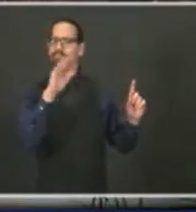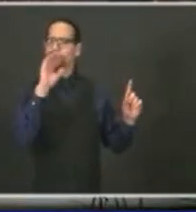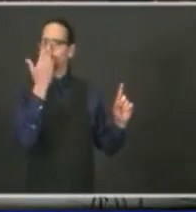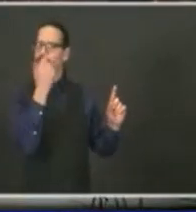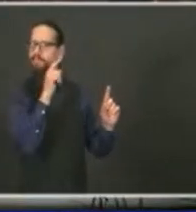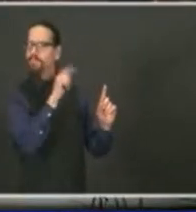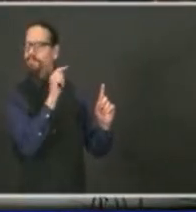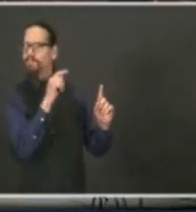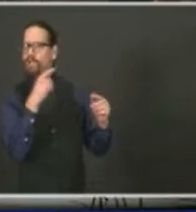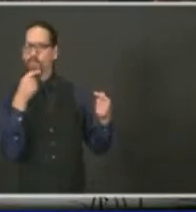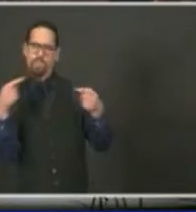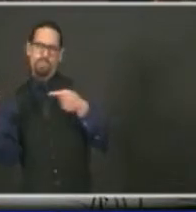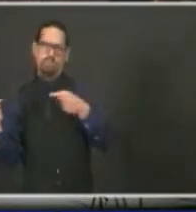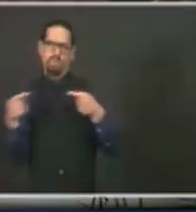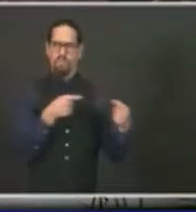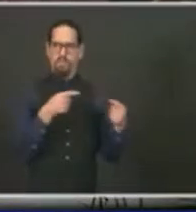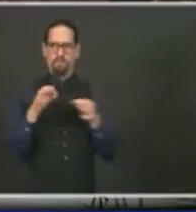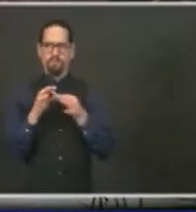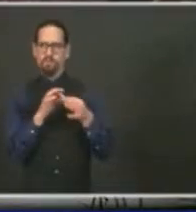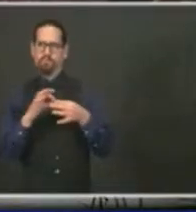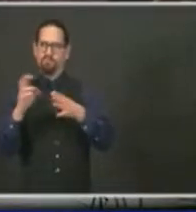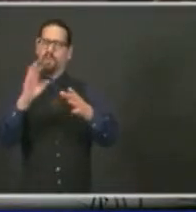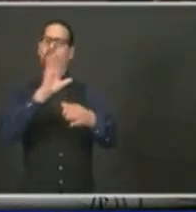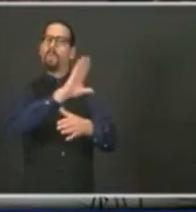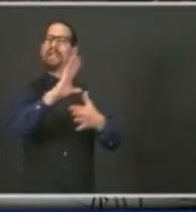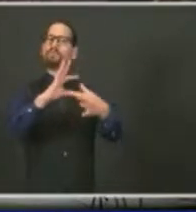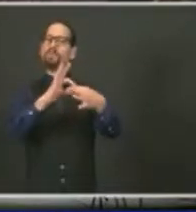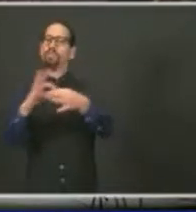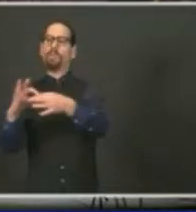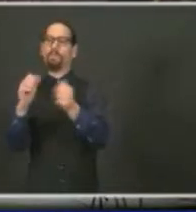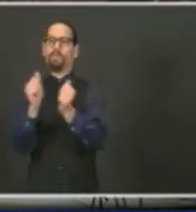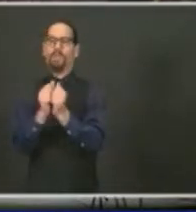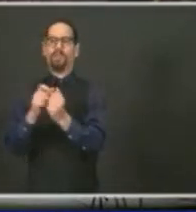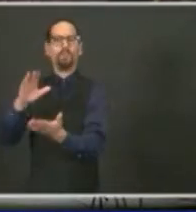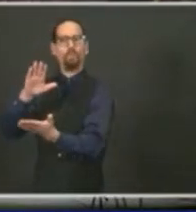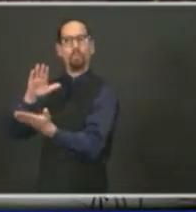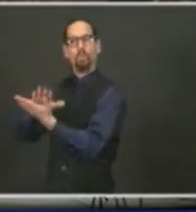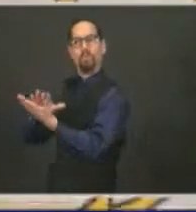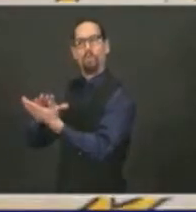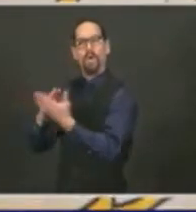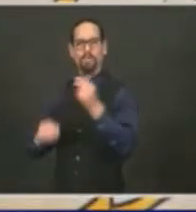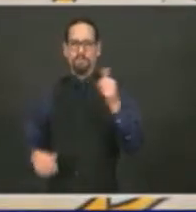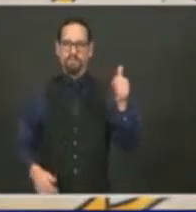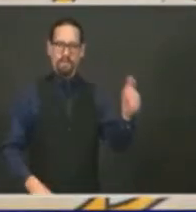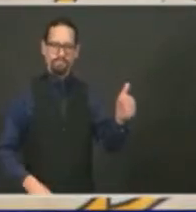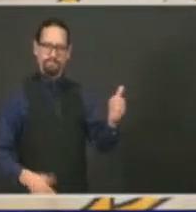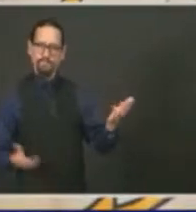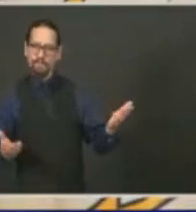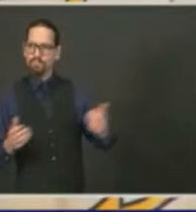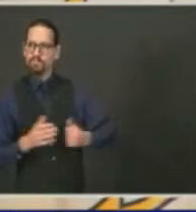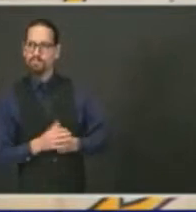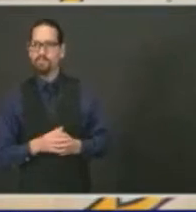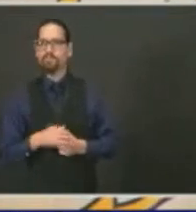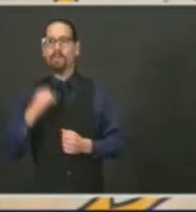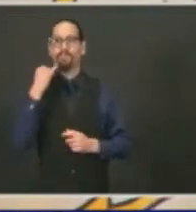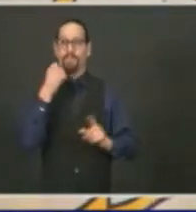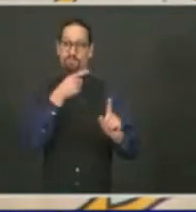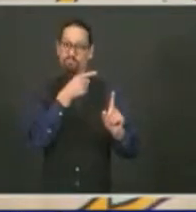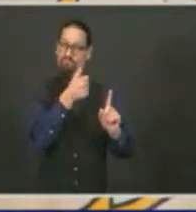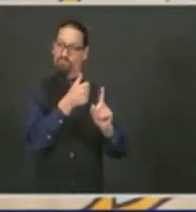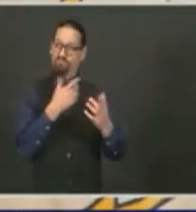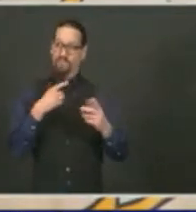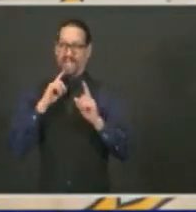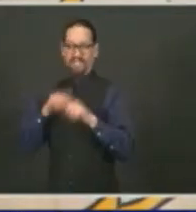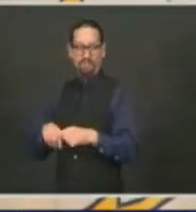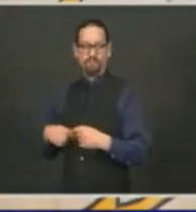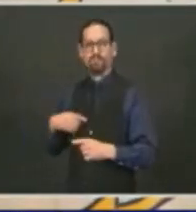on the ground. Do you think that's hurting our relationship? I don't think that's true. If that was perceived, there was